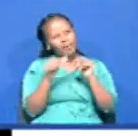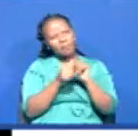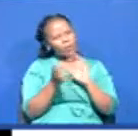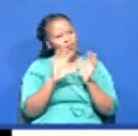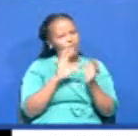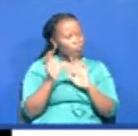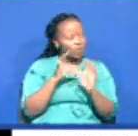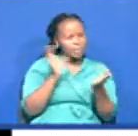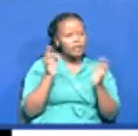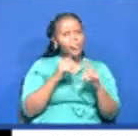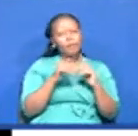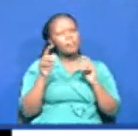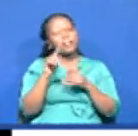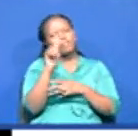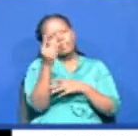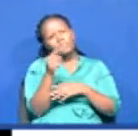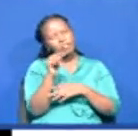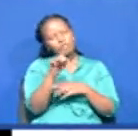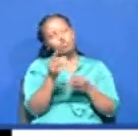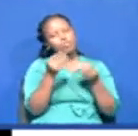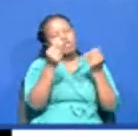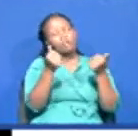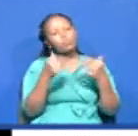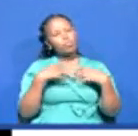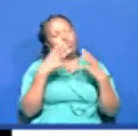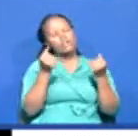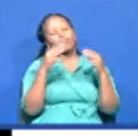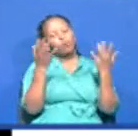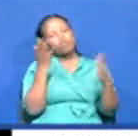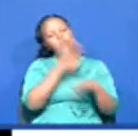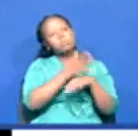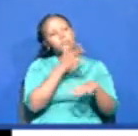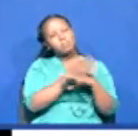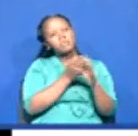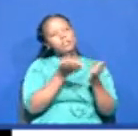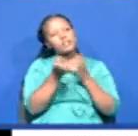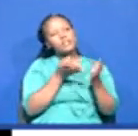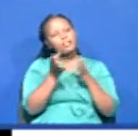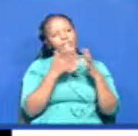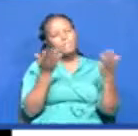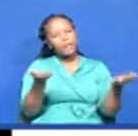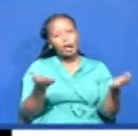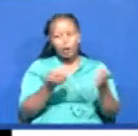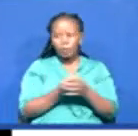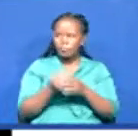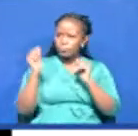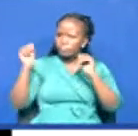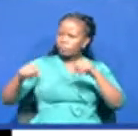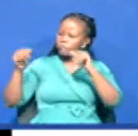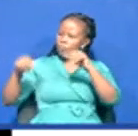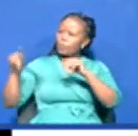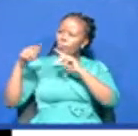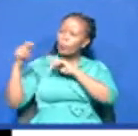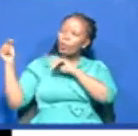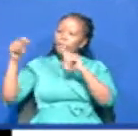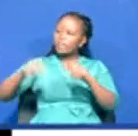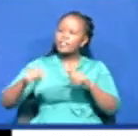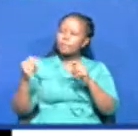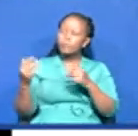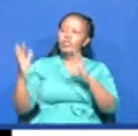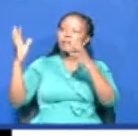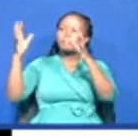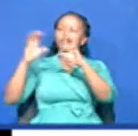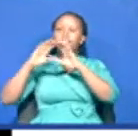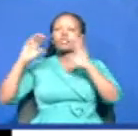this help tackle illicit trade? Yeah, we are here today to commemorate the World Anti-Counterfeit Day. And basically, this is a day where